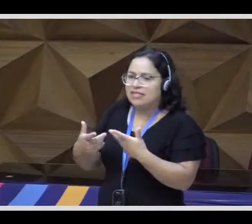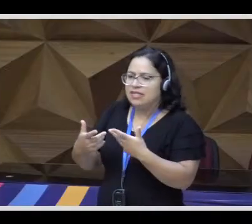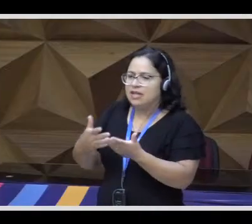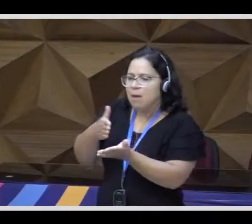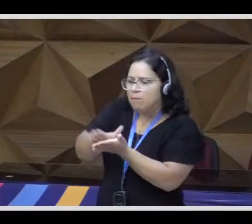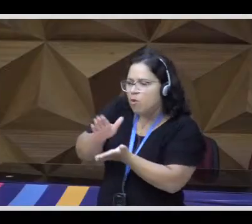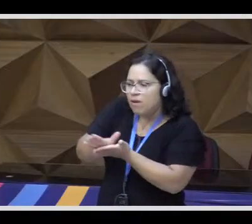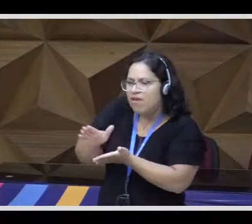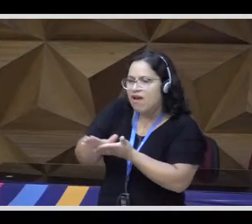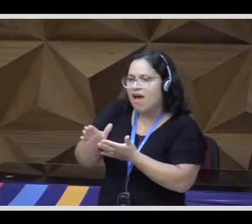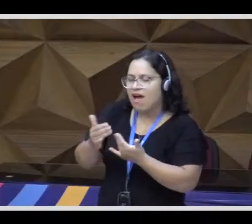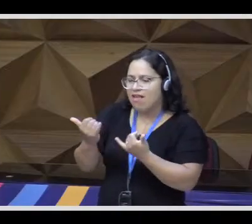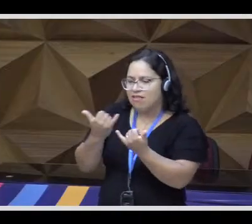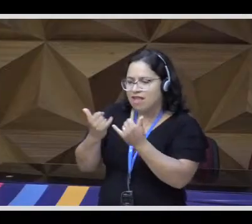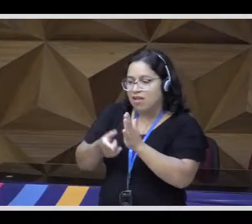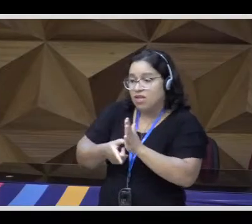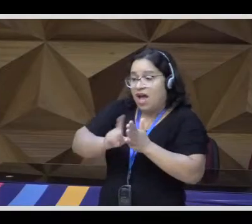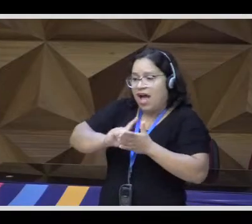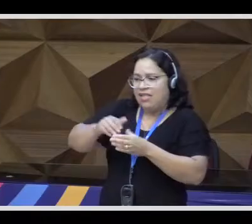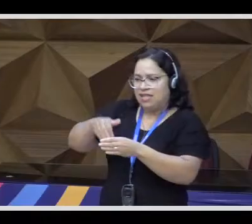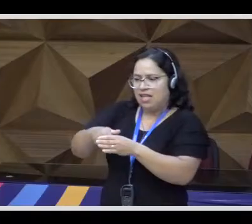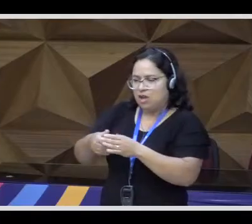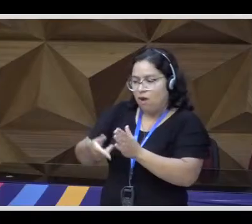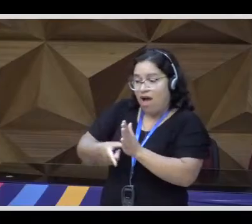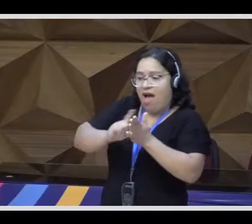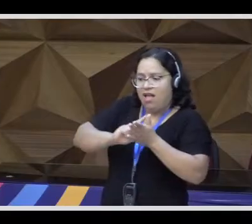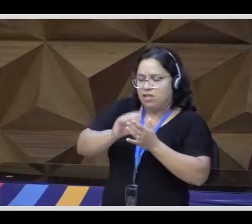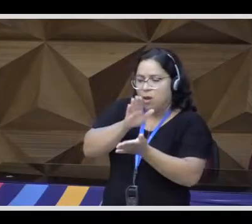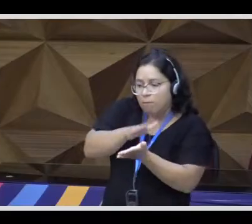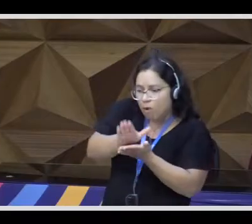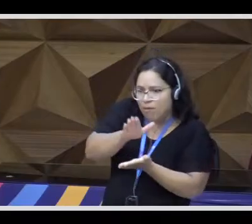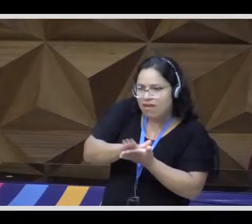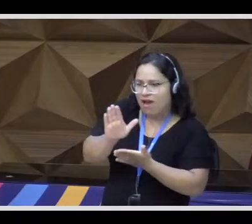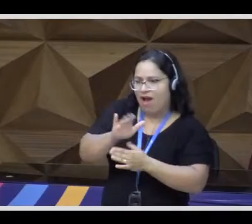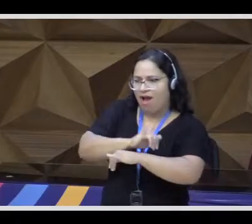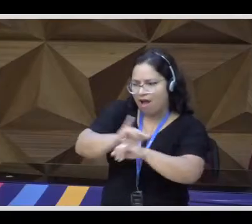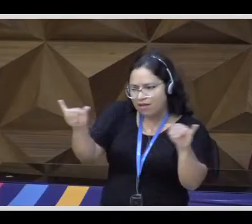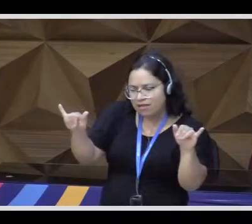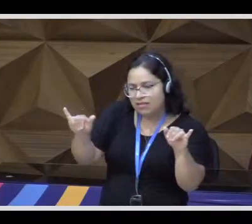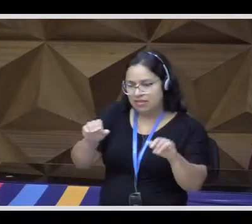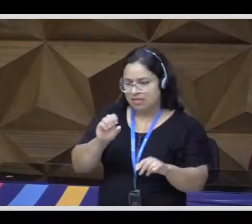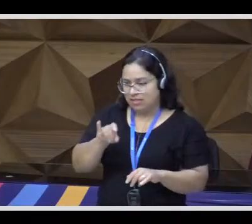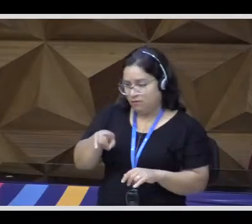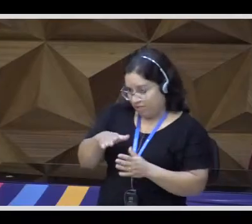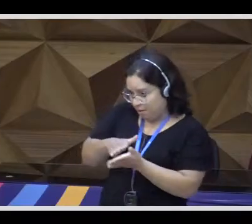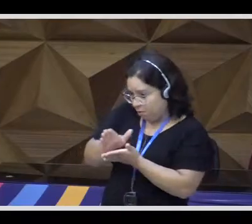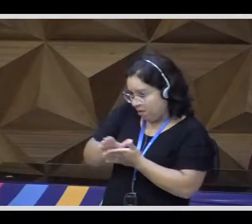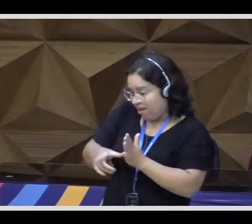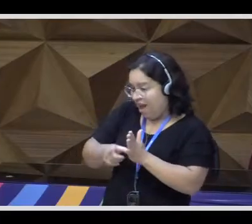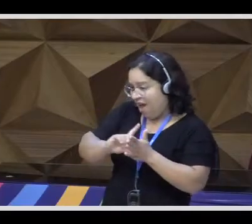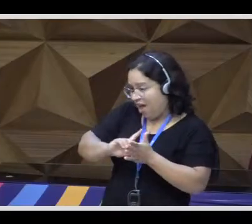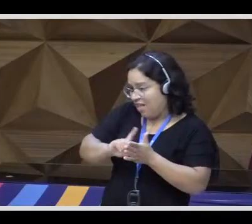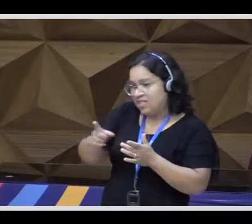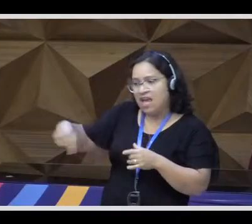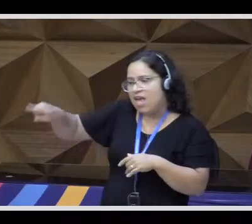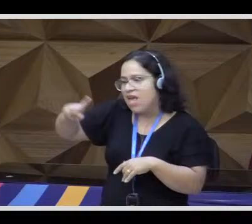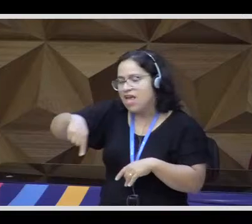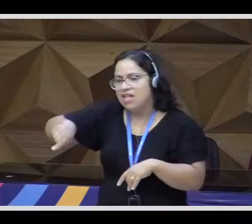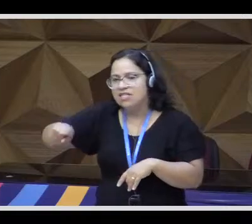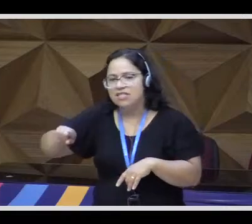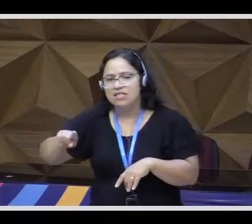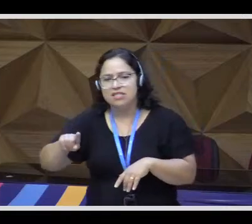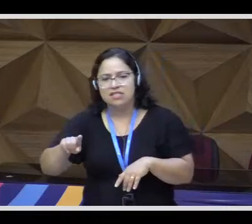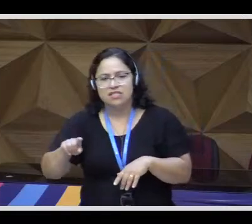before the election. If you publish your data before the election, they can't say you're guessing or you're guessing